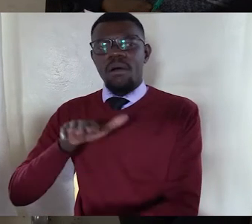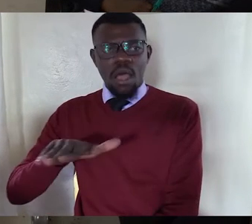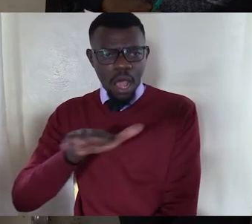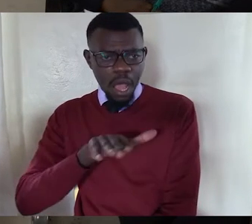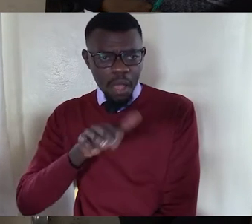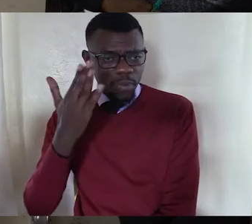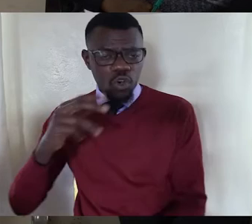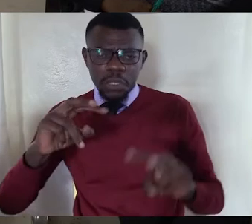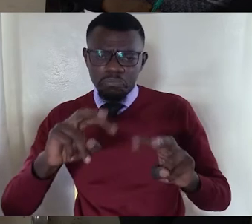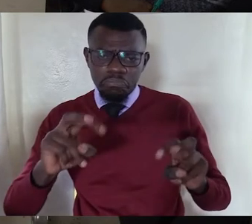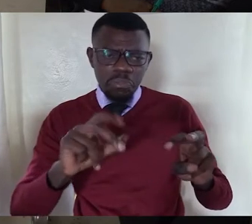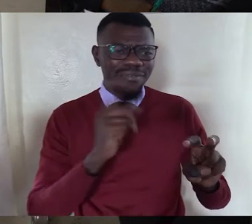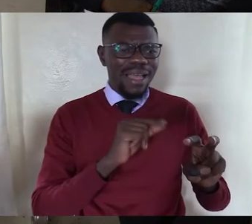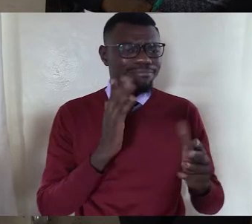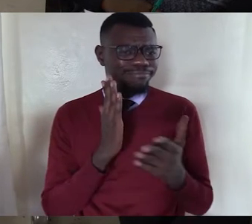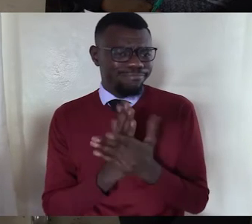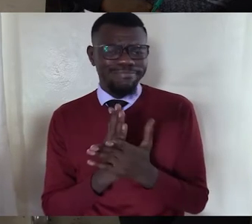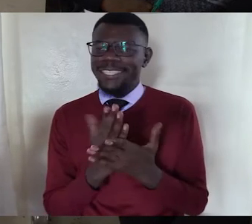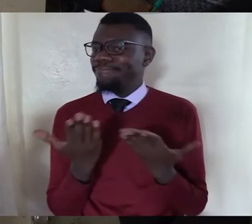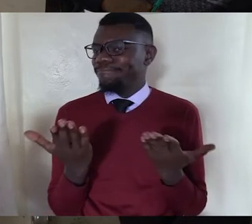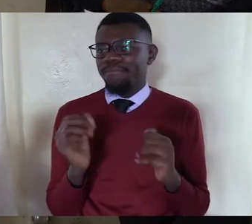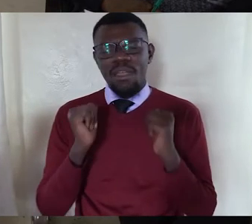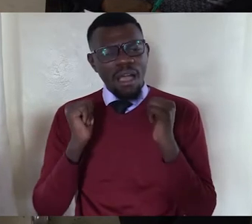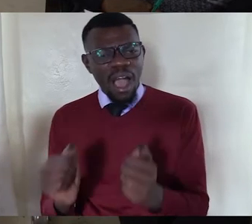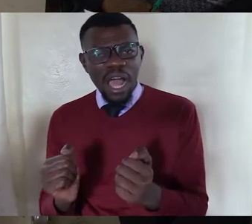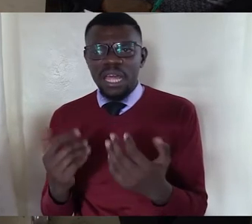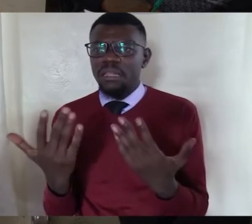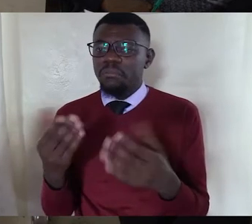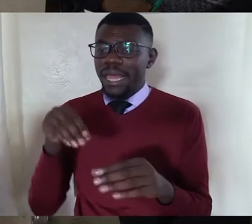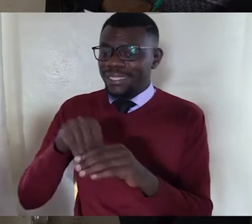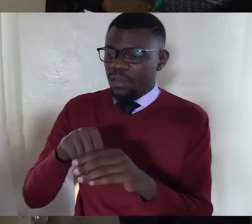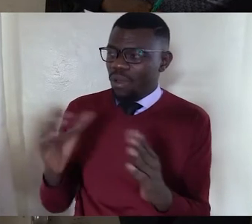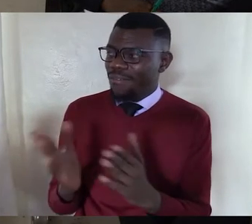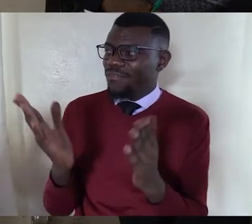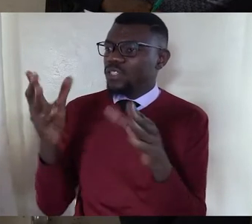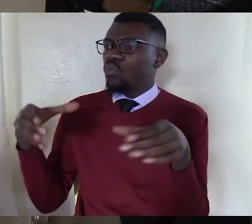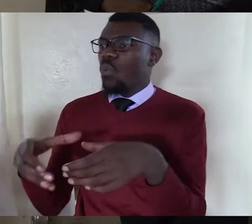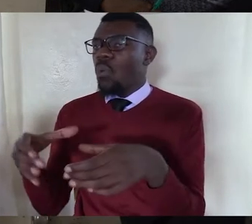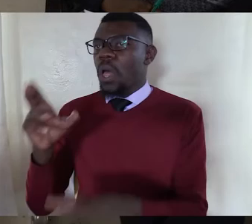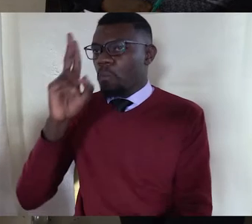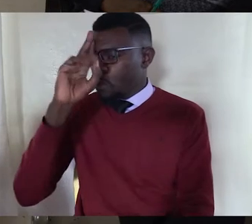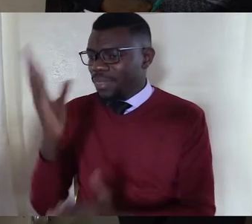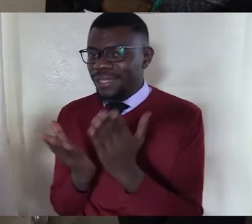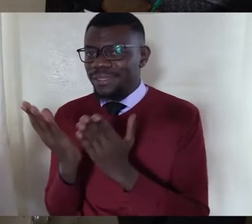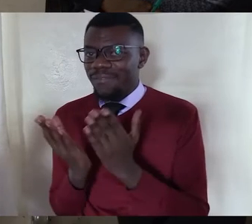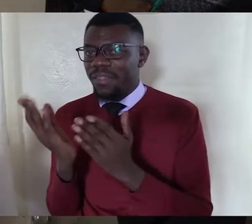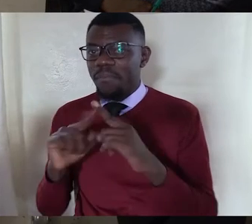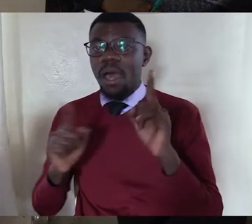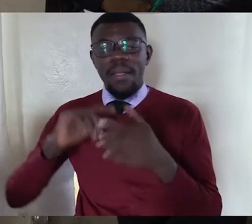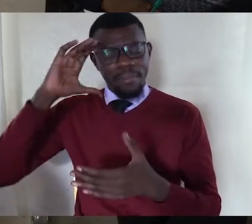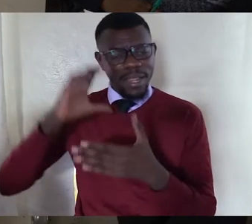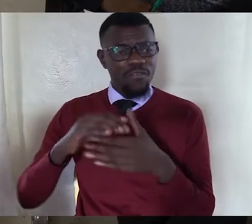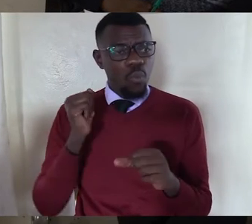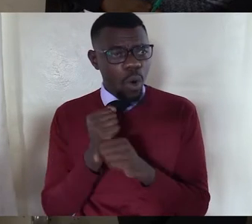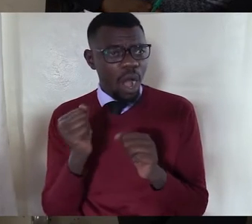to do investigations, we really had a difficult time, because now you're coming, your Internal Affairs Unit, you're from the police service, but we believe that if we're able to work